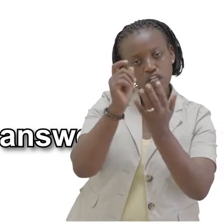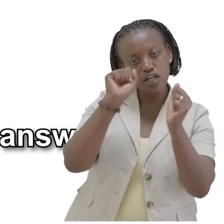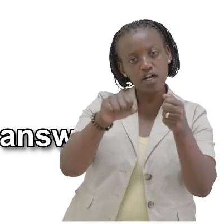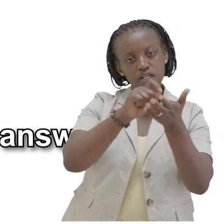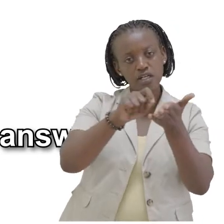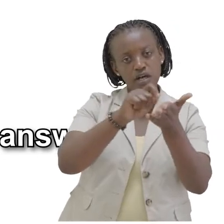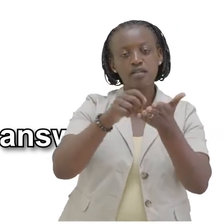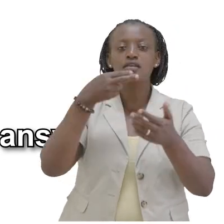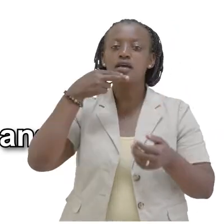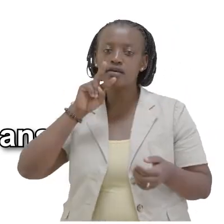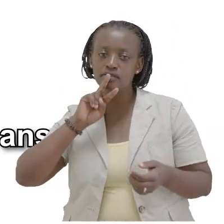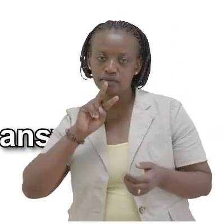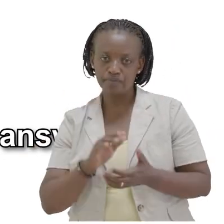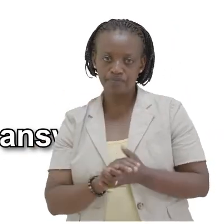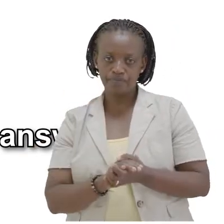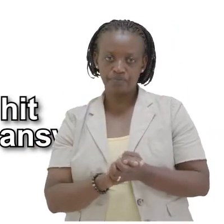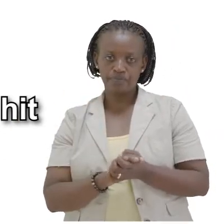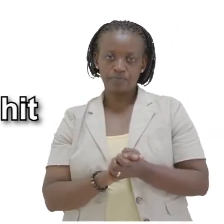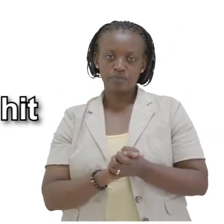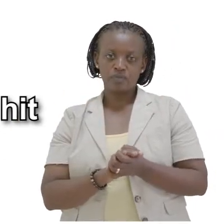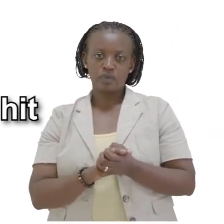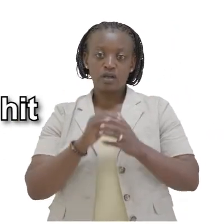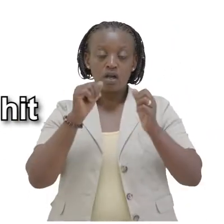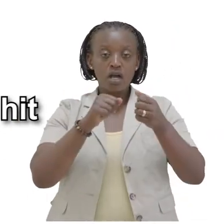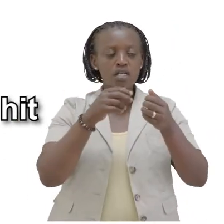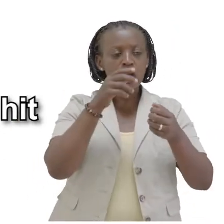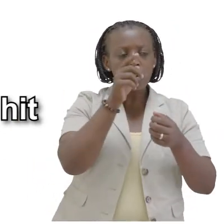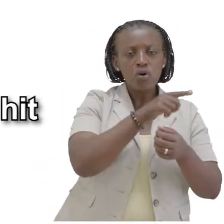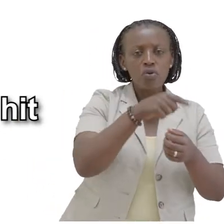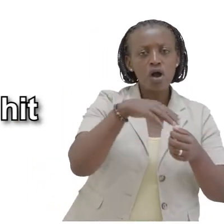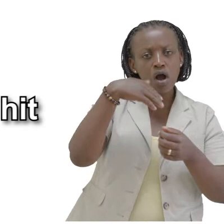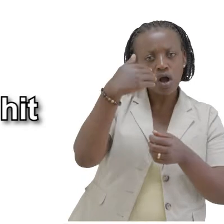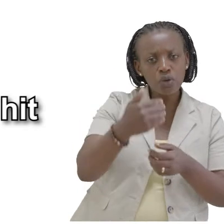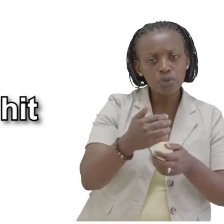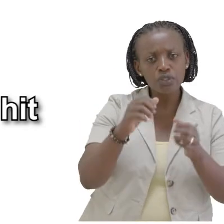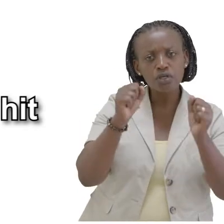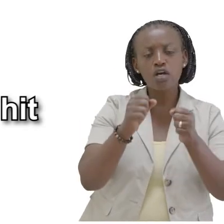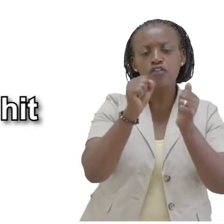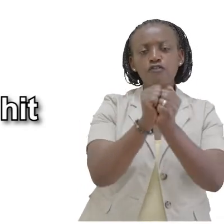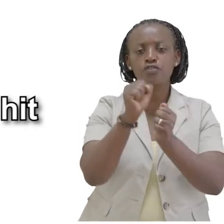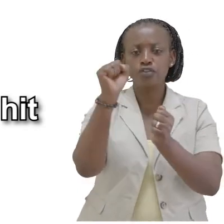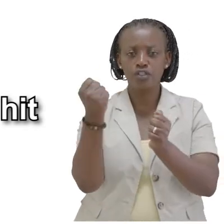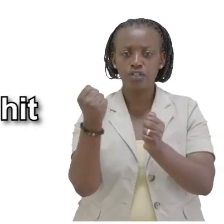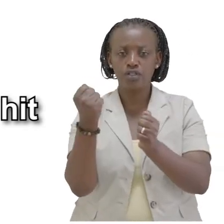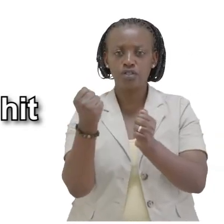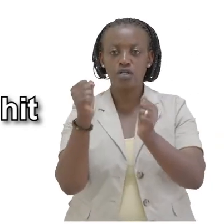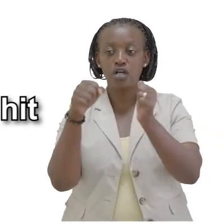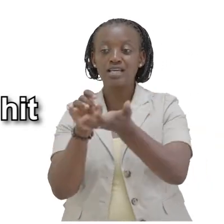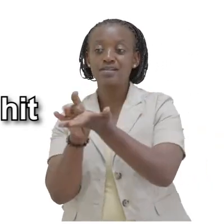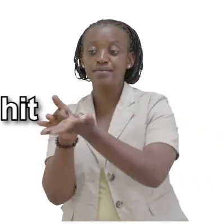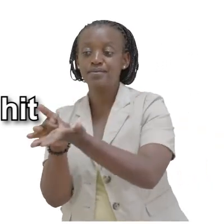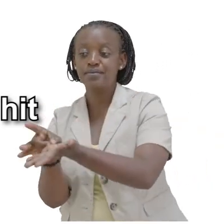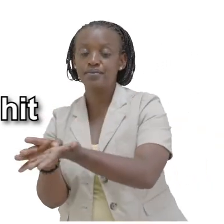of where I will write the answer, and cancel out one by one up to